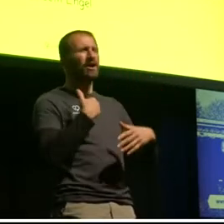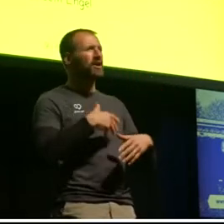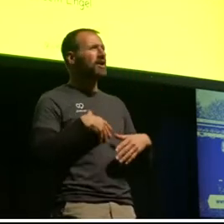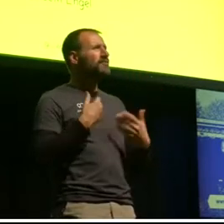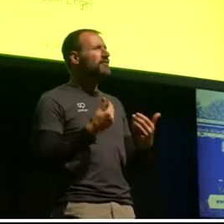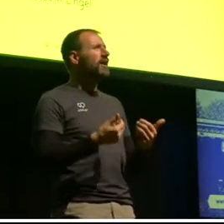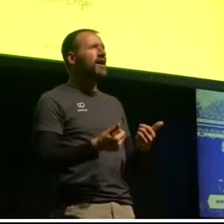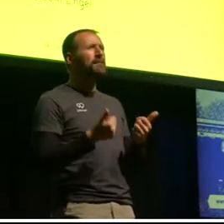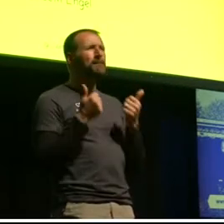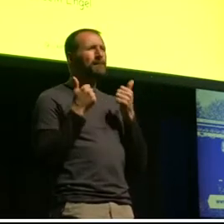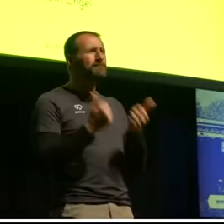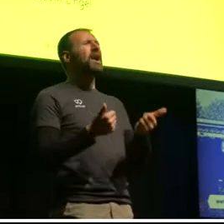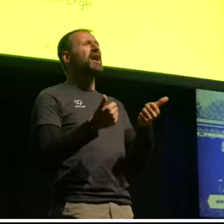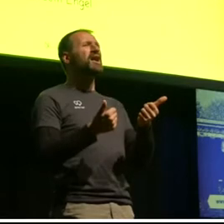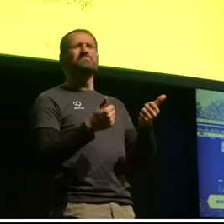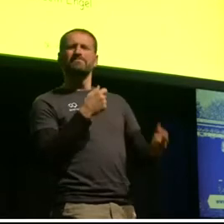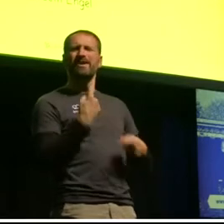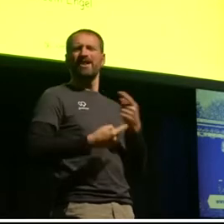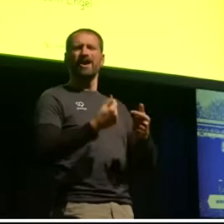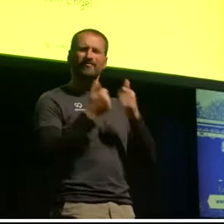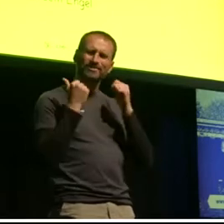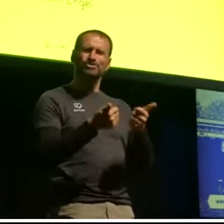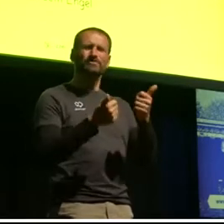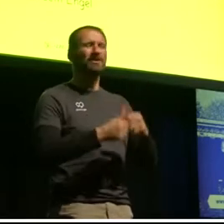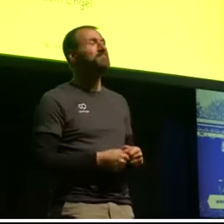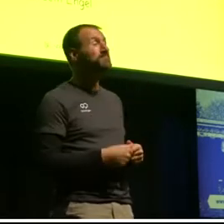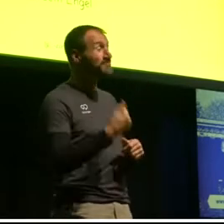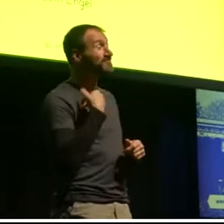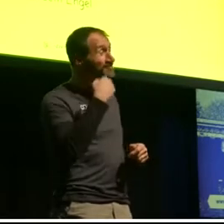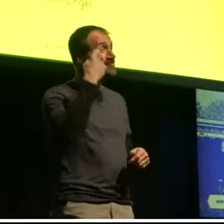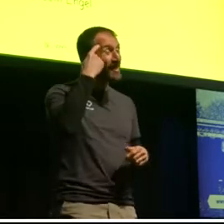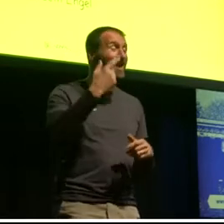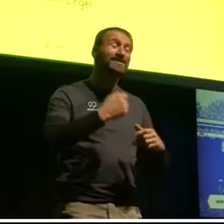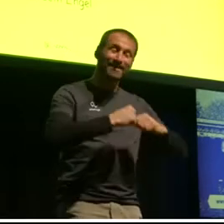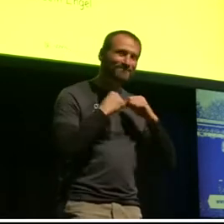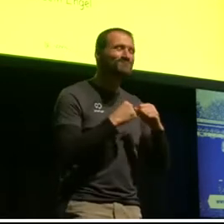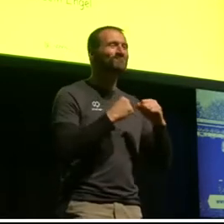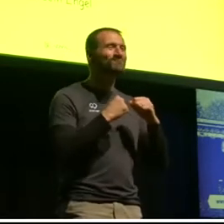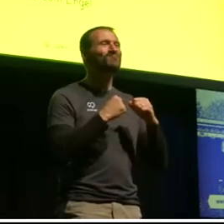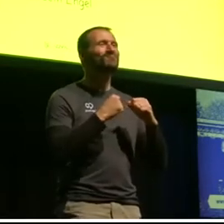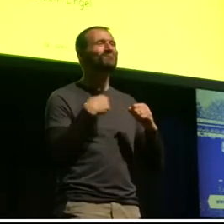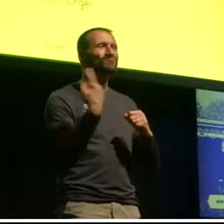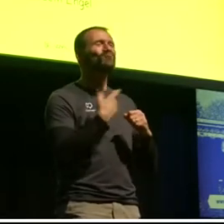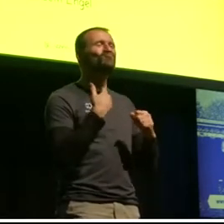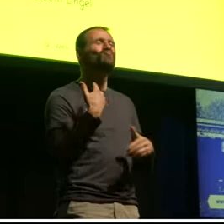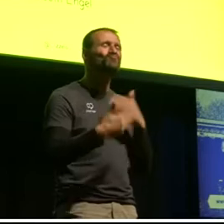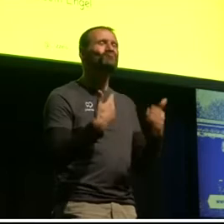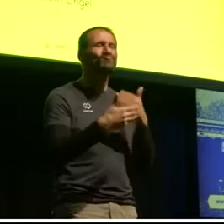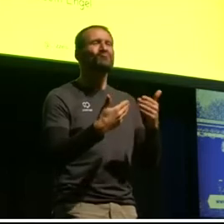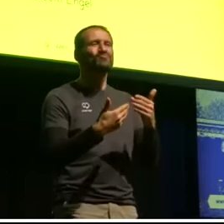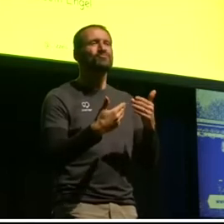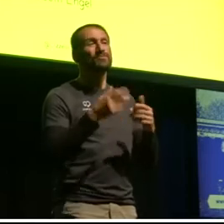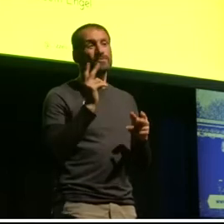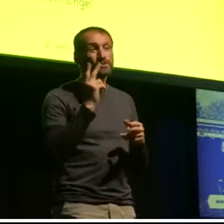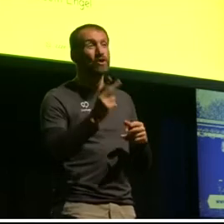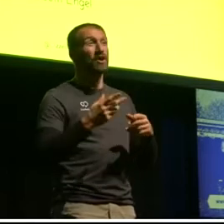is really going on. So I thought, like, we go on well. We even started to spend